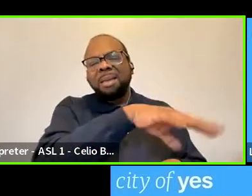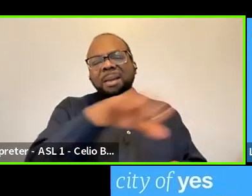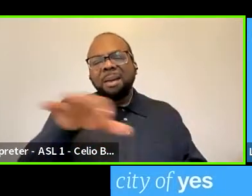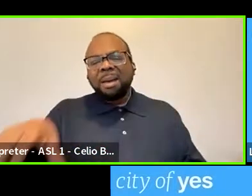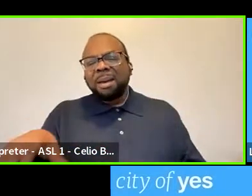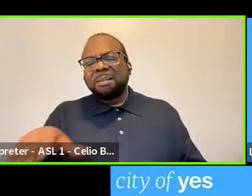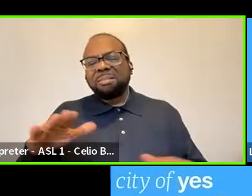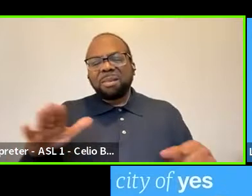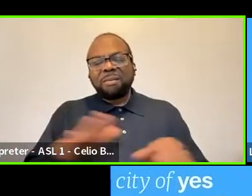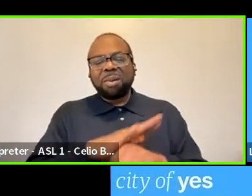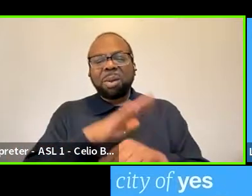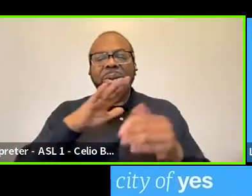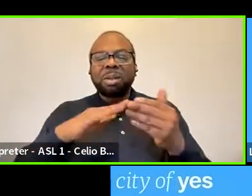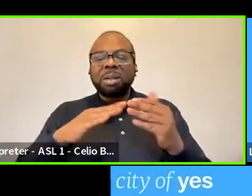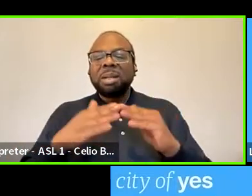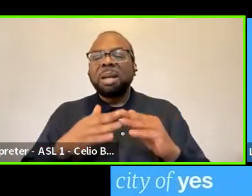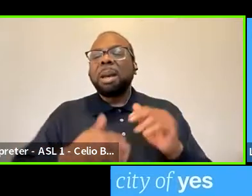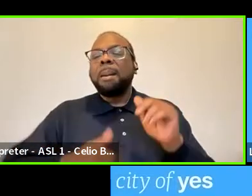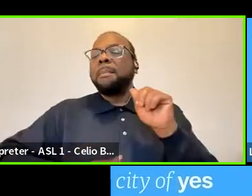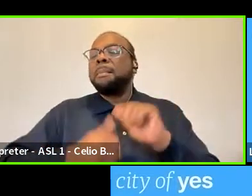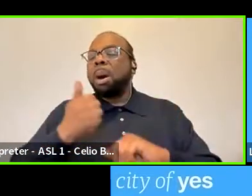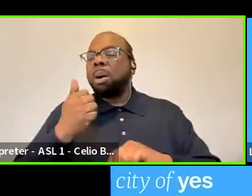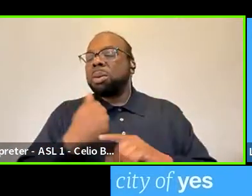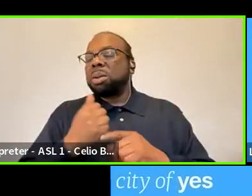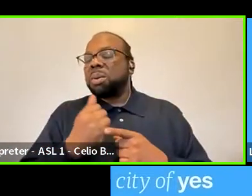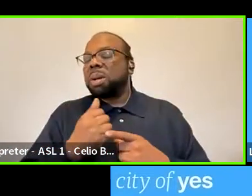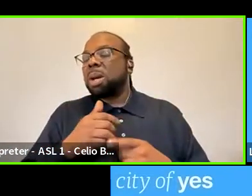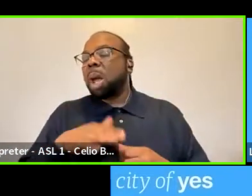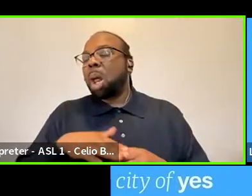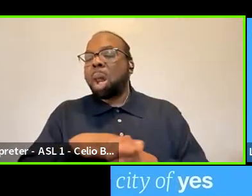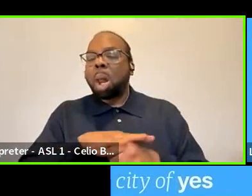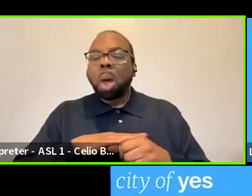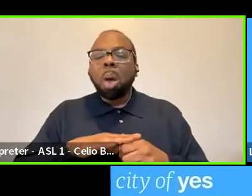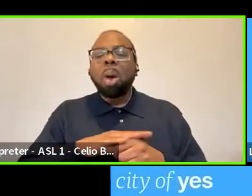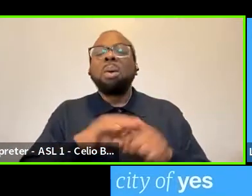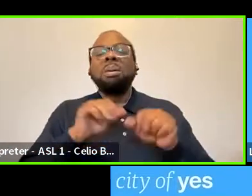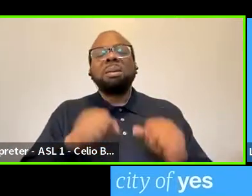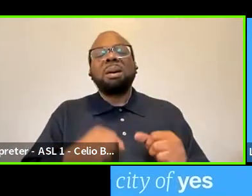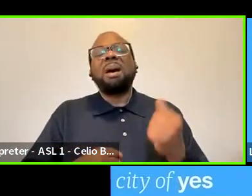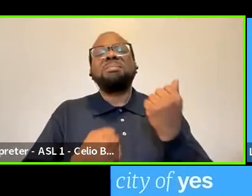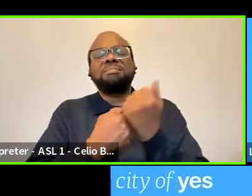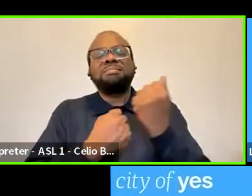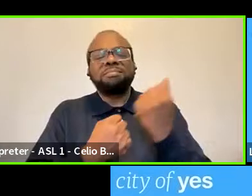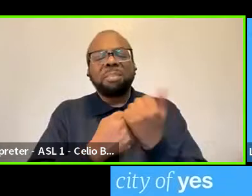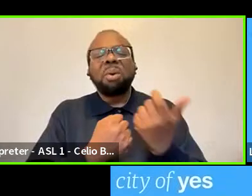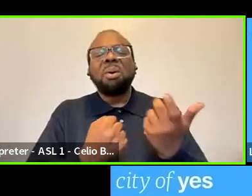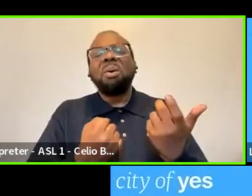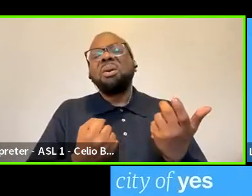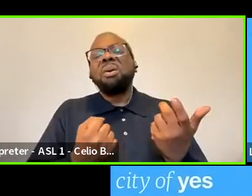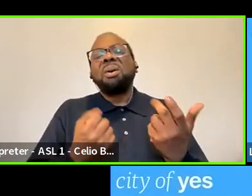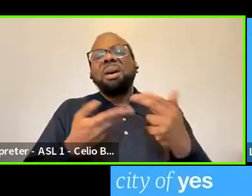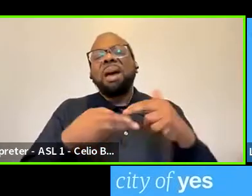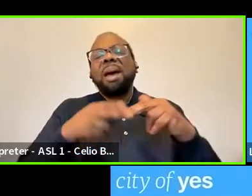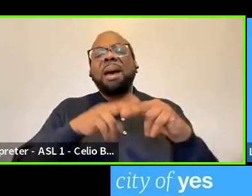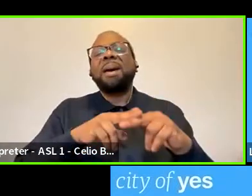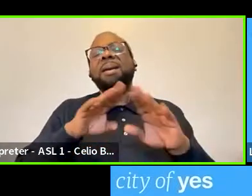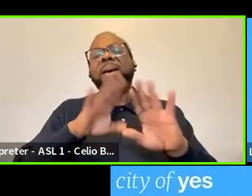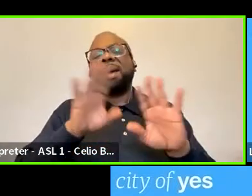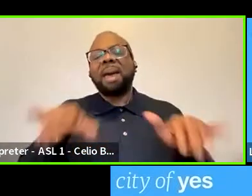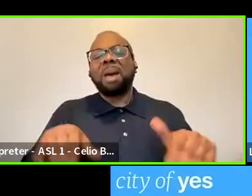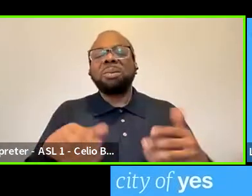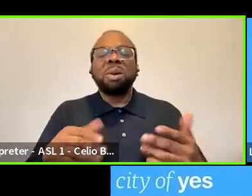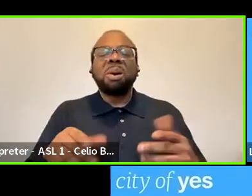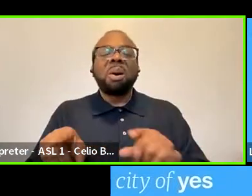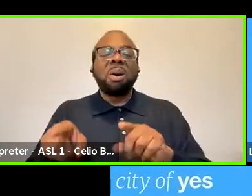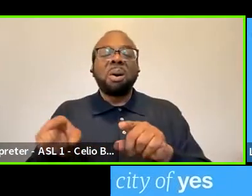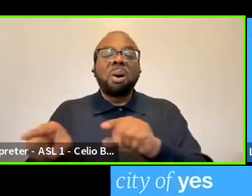the entire city. So in most cases, the local infrastructure can support the incremental additions to housing supply. Additionally,